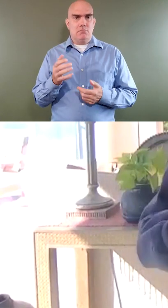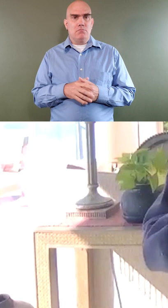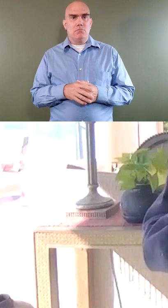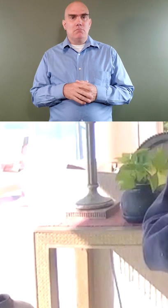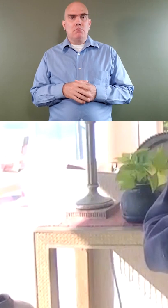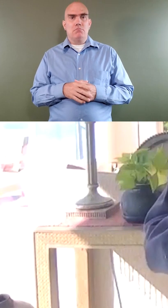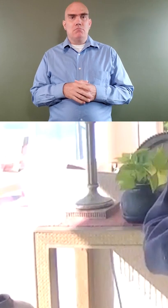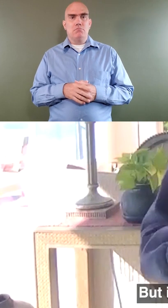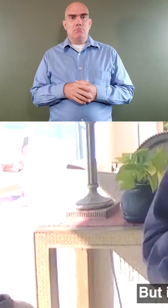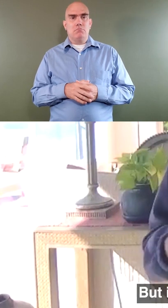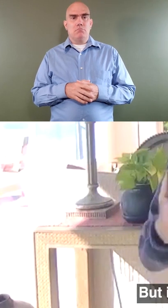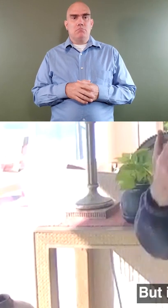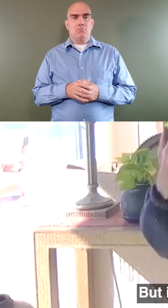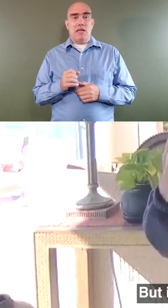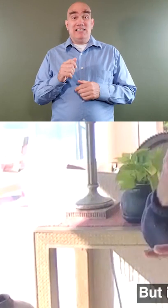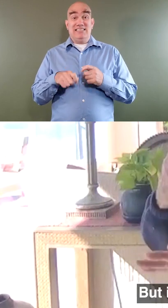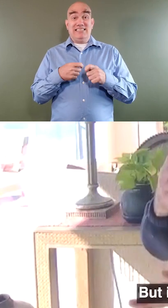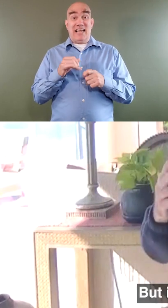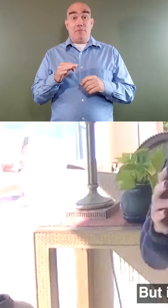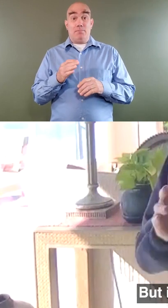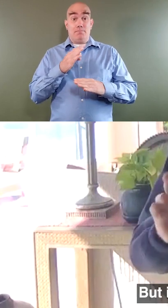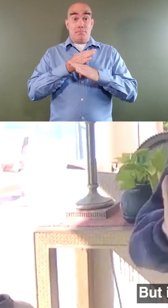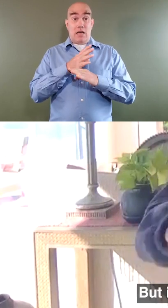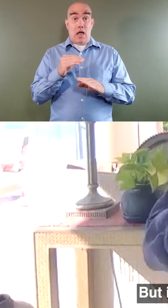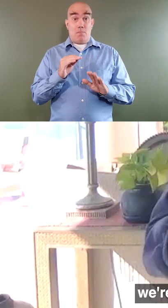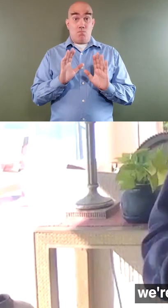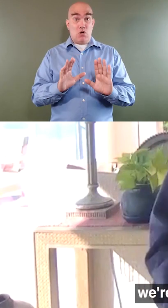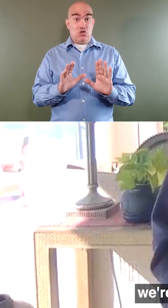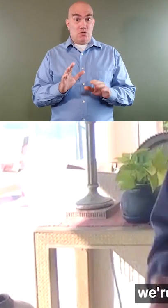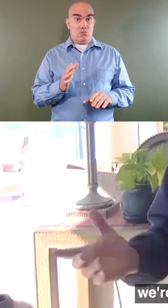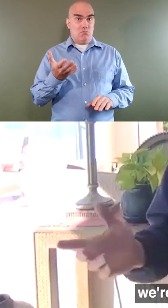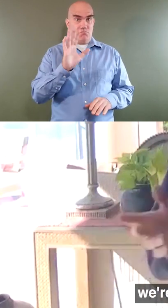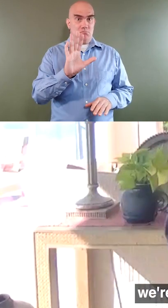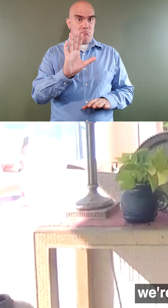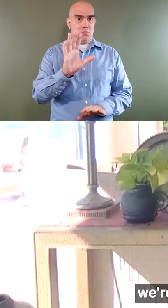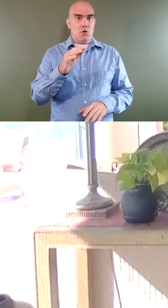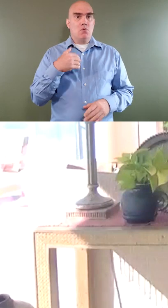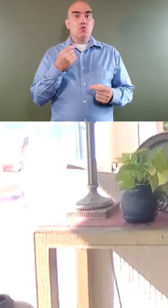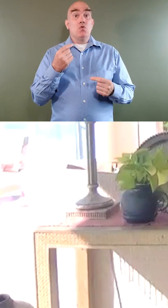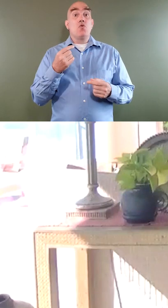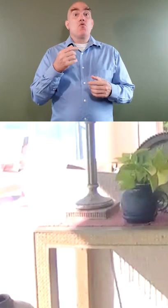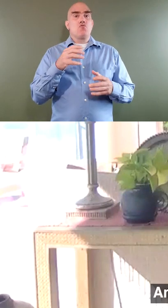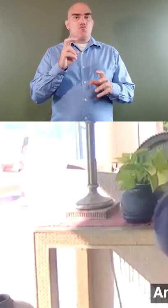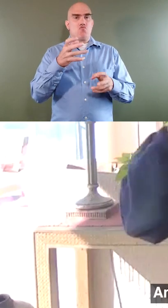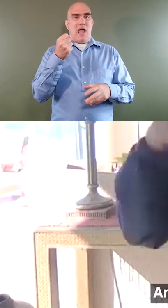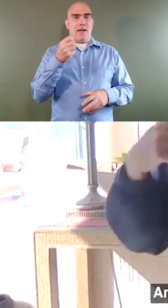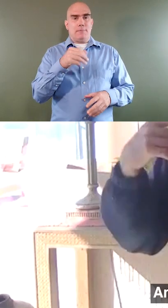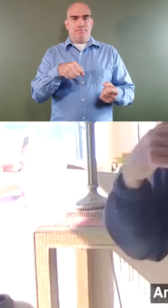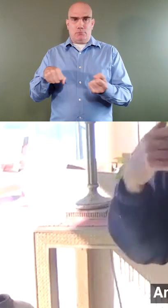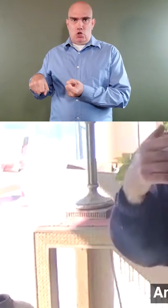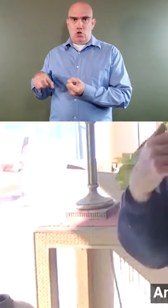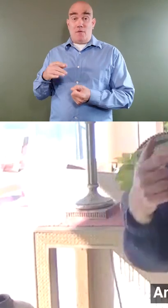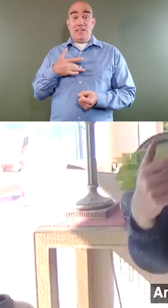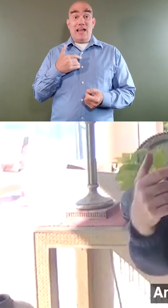brush knee, but instead of blocking and pushing, we're going to be grabbing and pulling. And so the